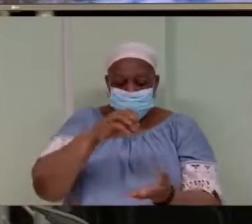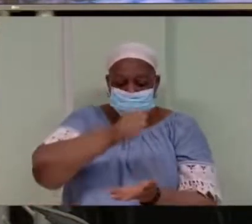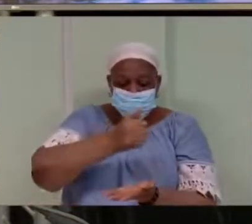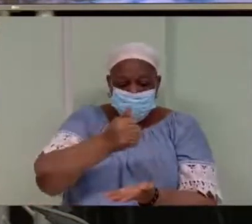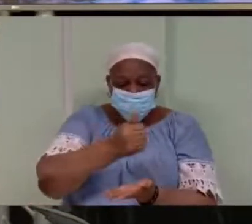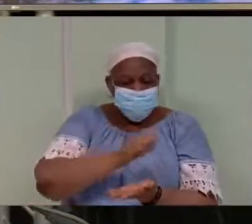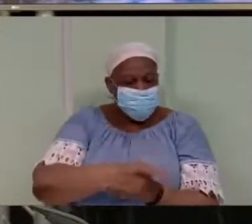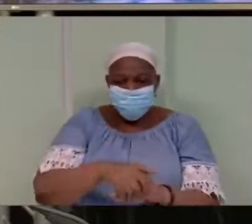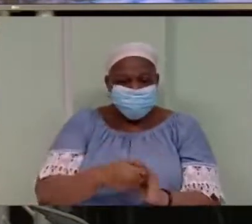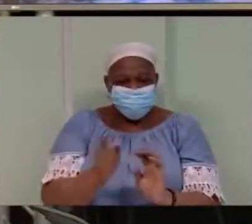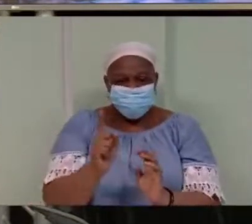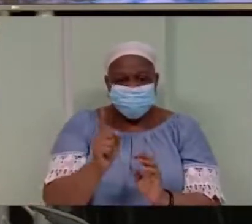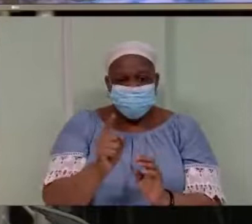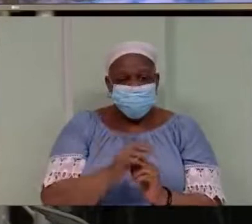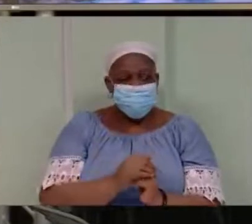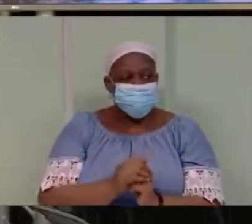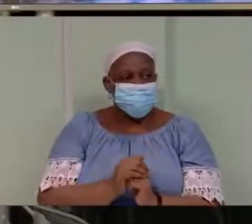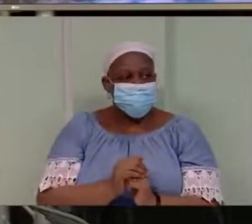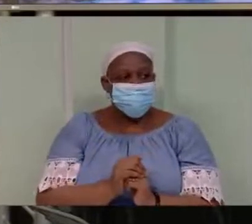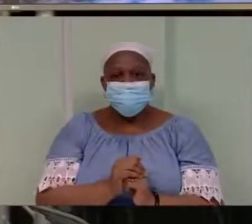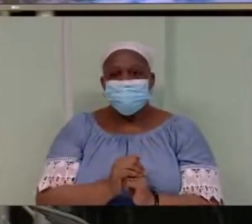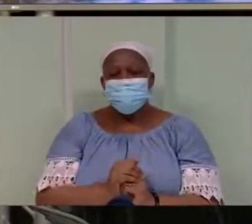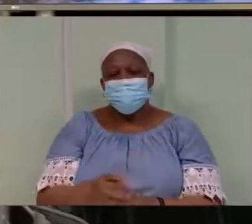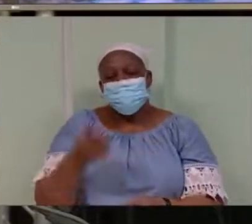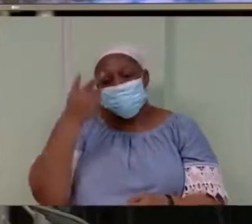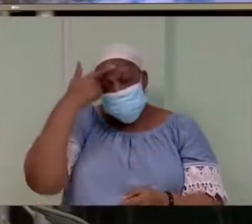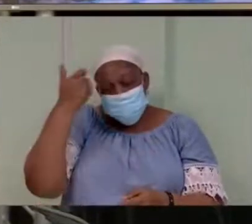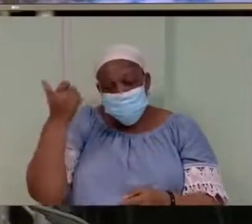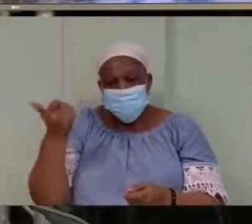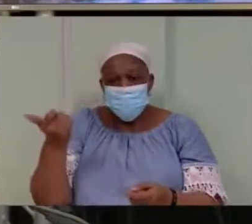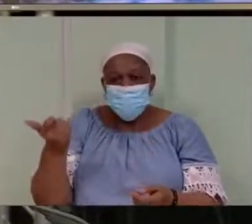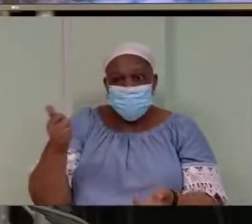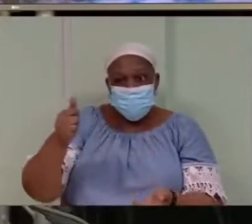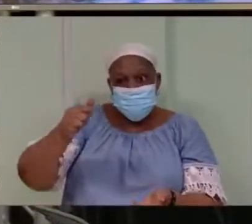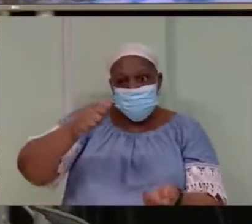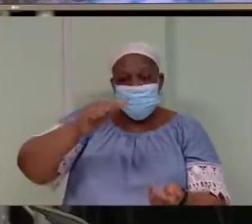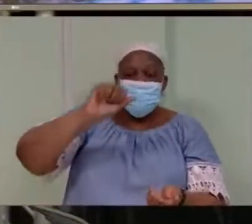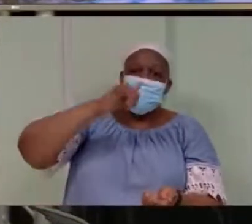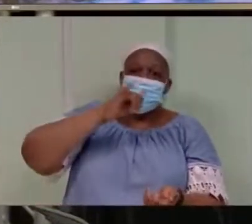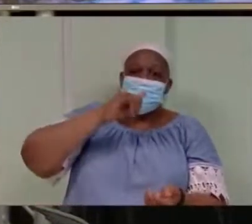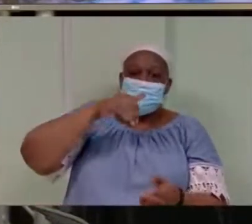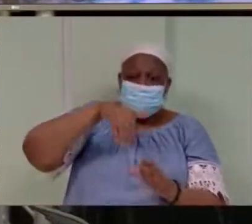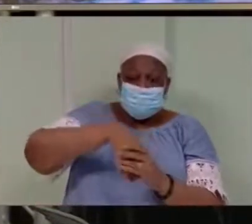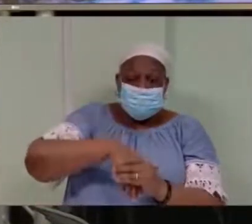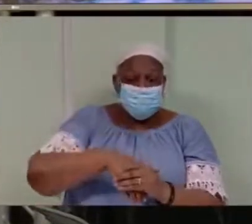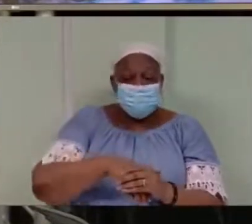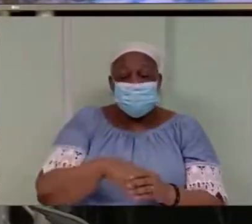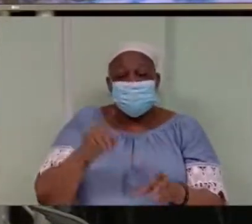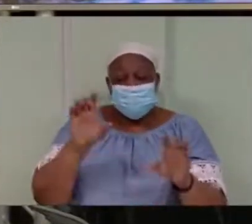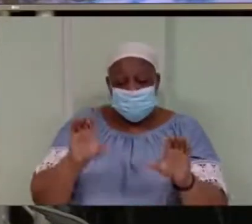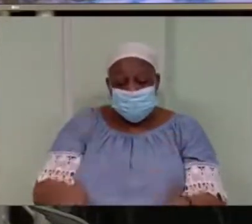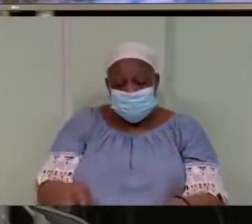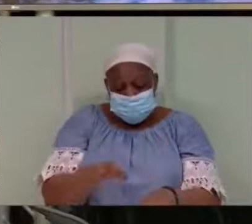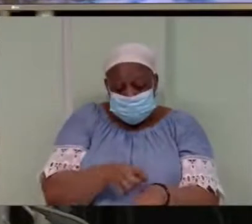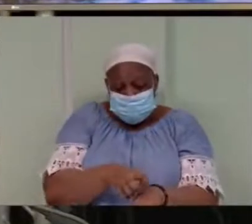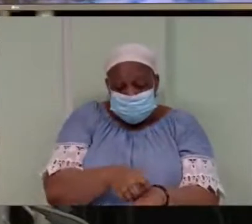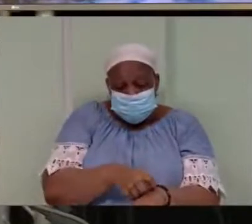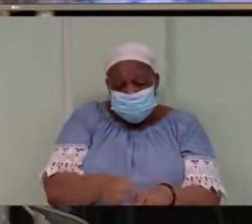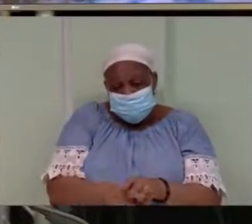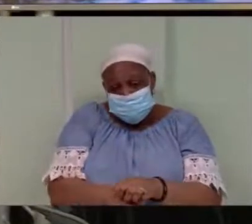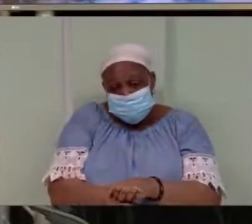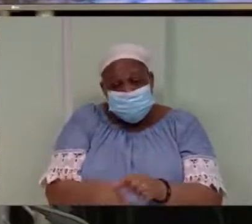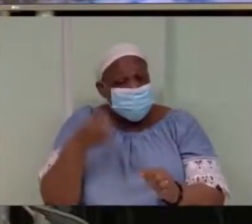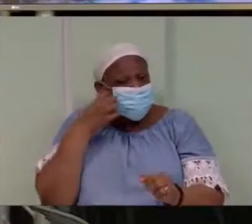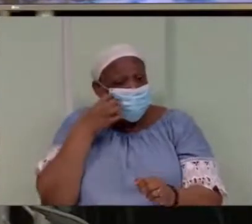content which can irritate their mouth and skin in conclusion the information